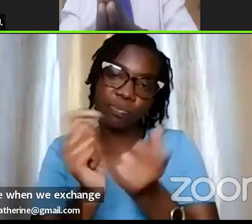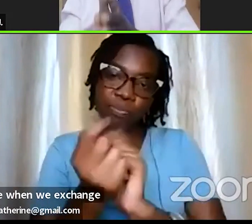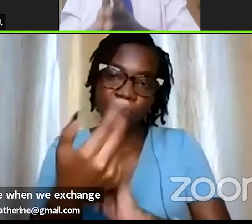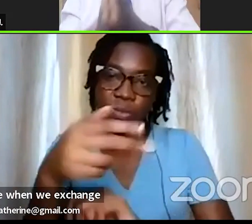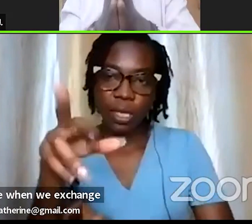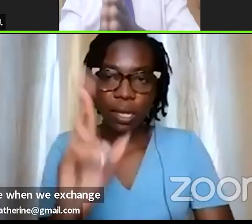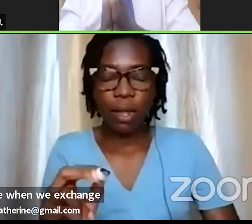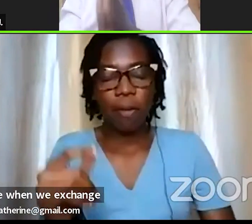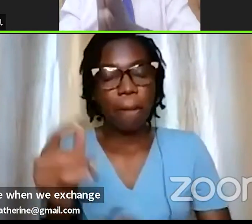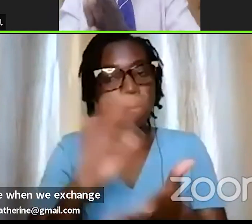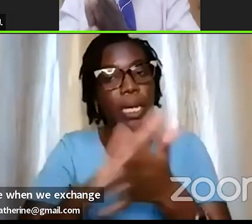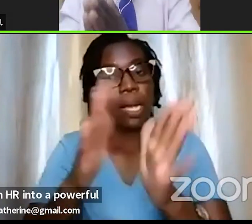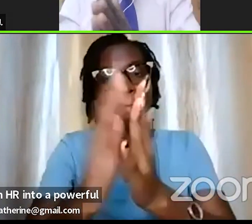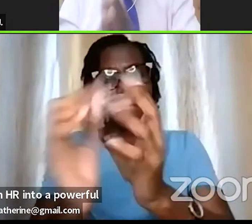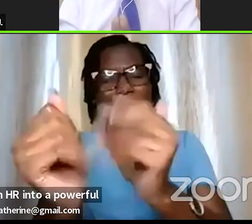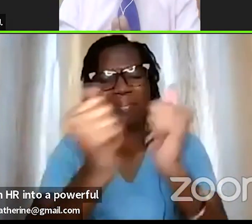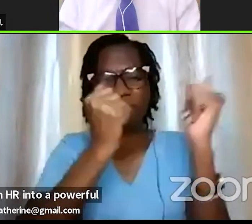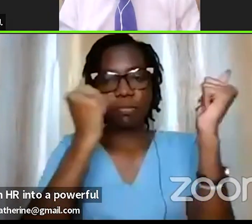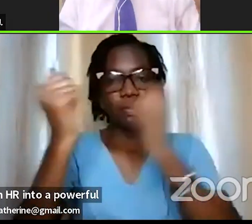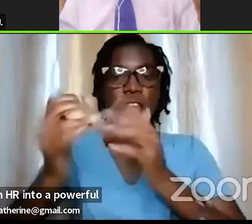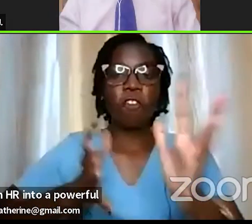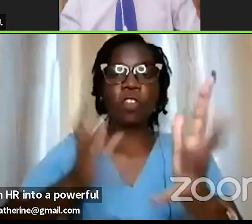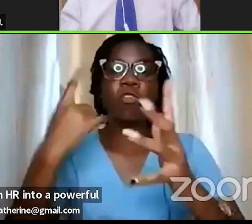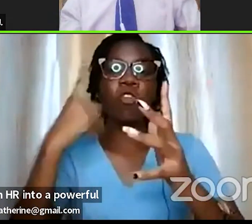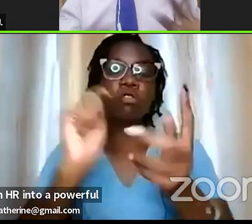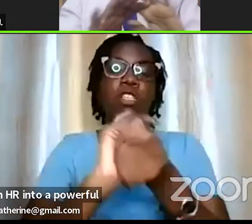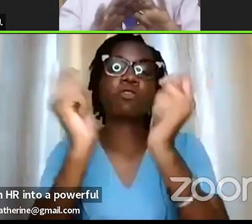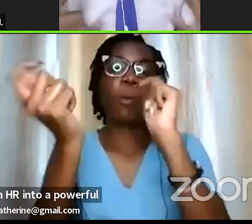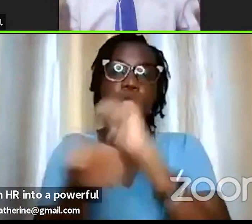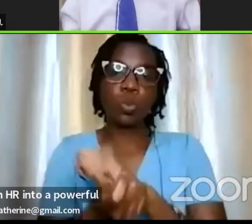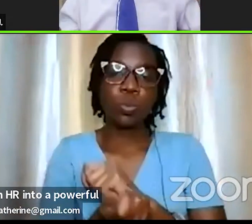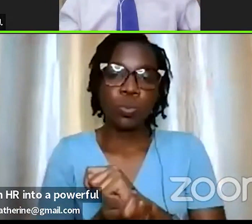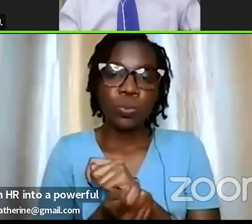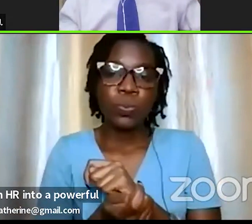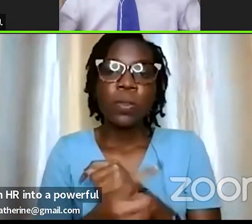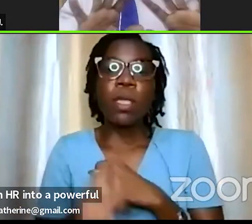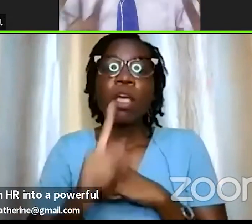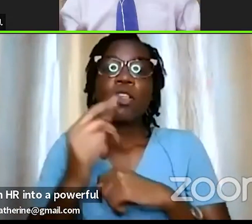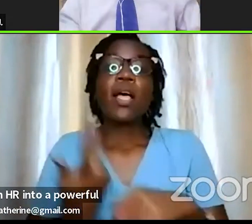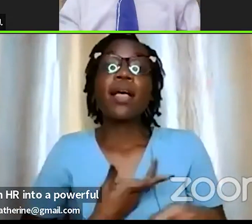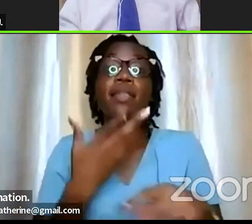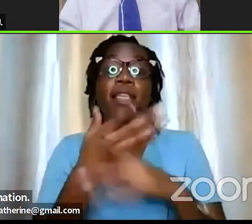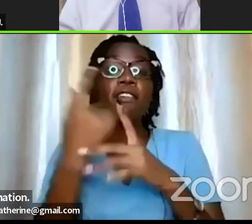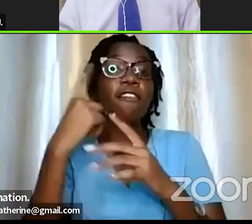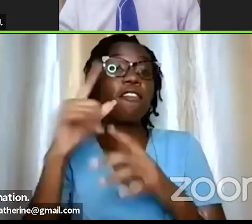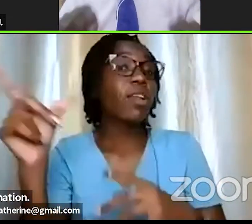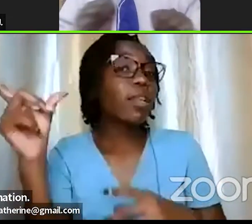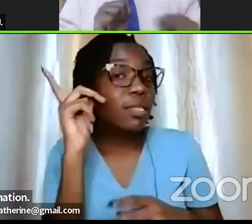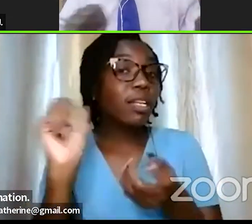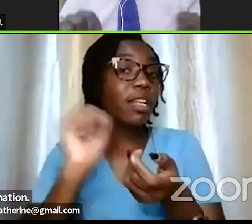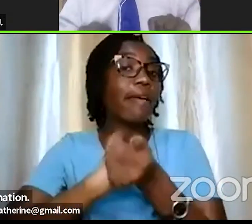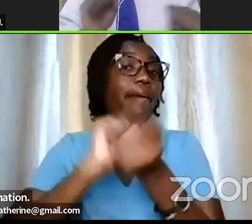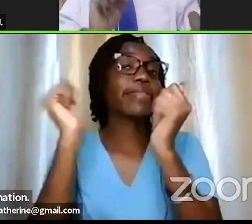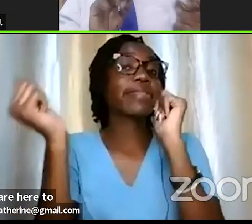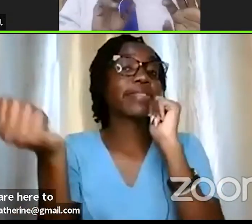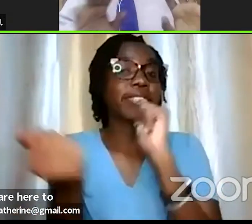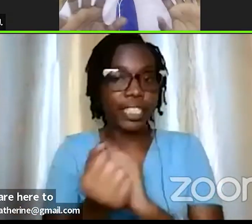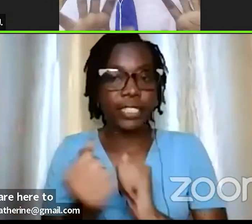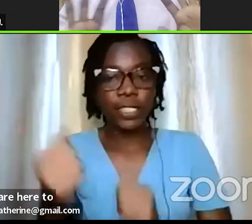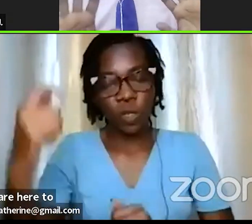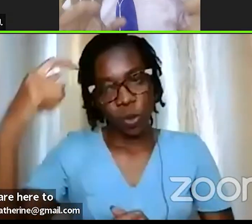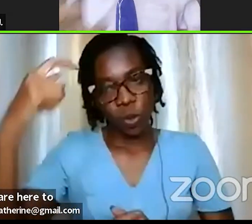a powerful force of transformation. We are here to listen. We are here to exchange wisdom. We are